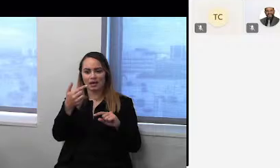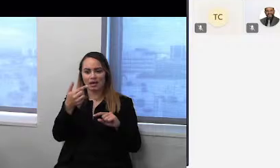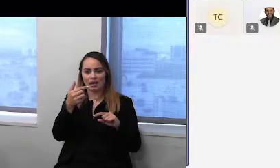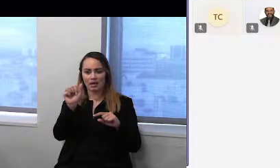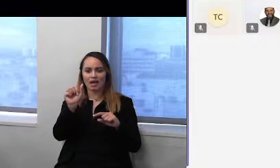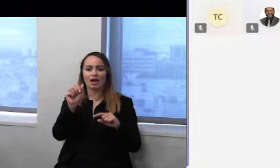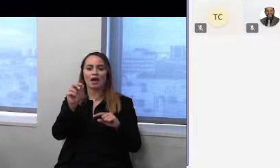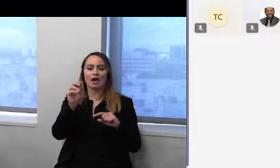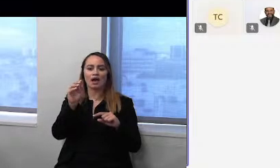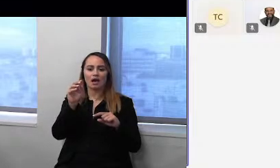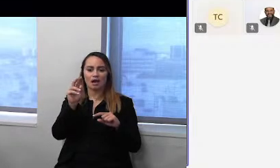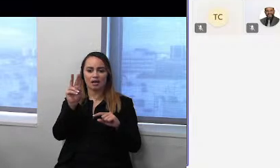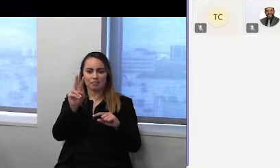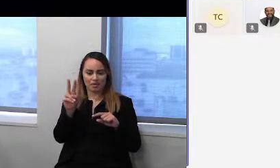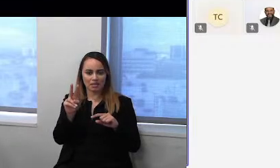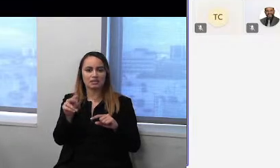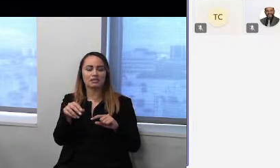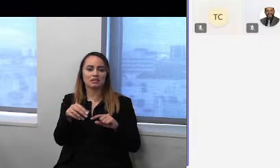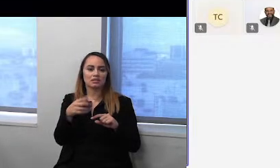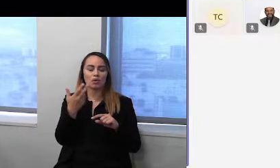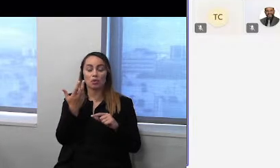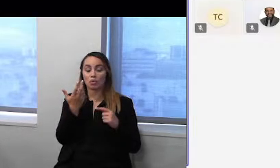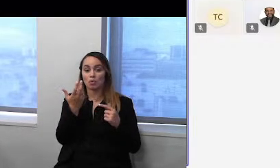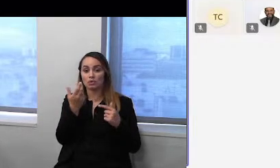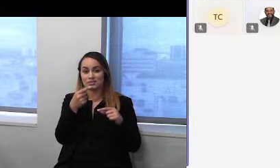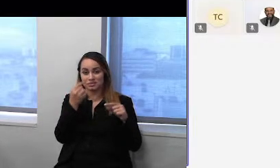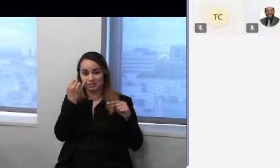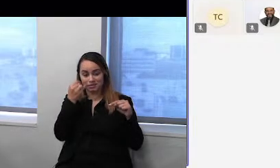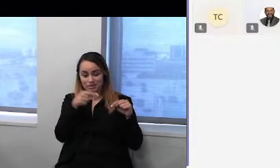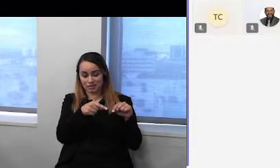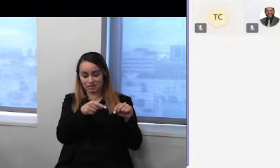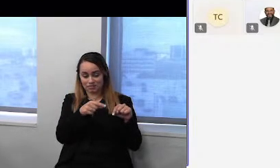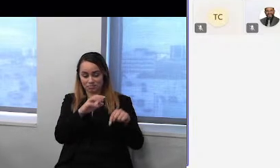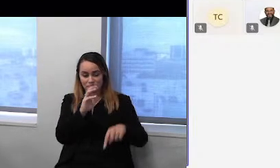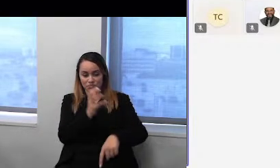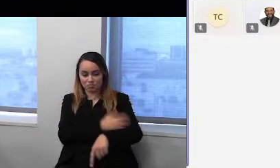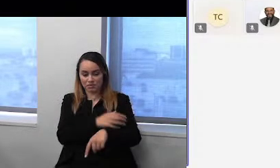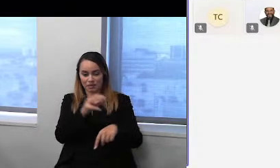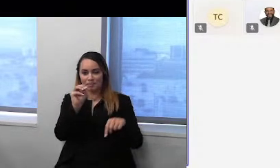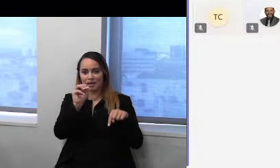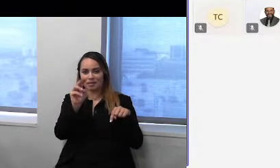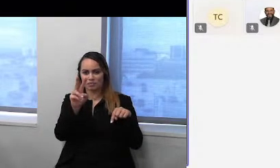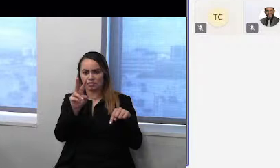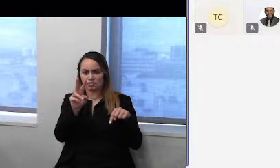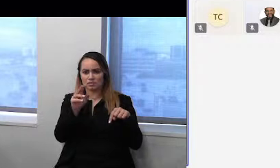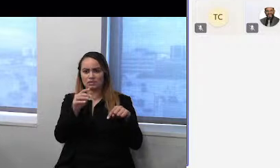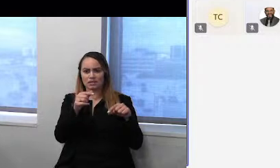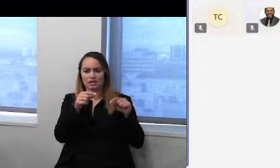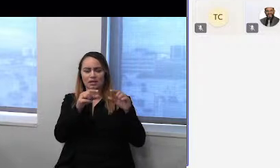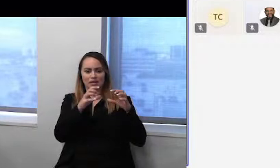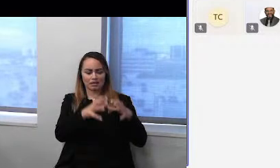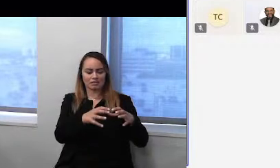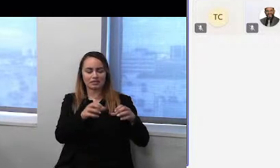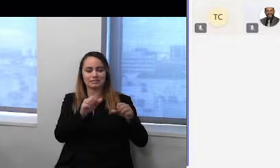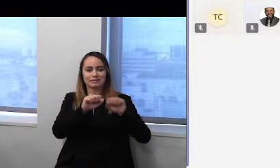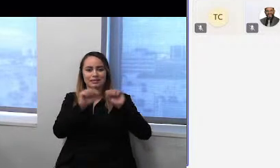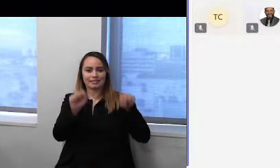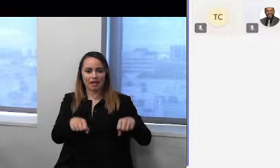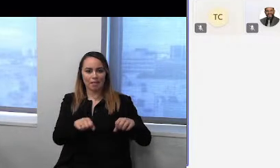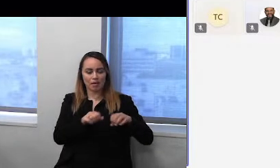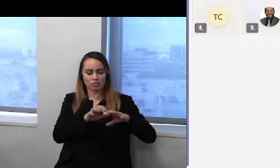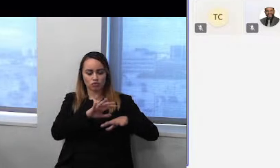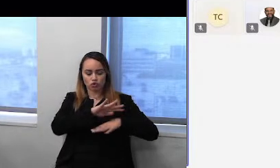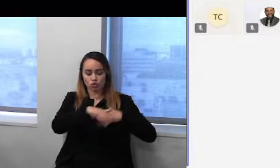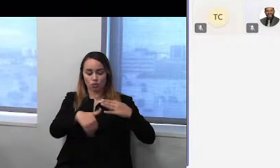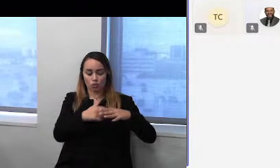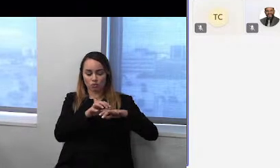that without that capacity, the entire system would still have enough capacity